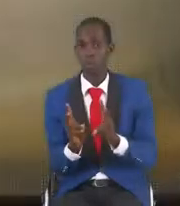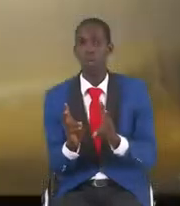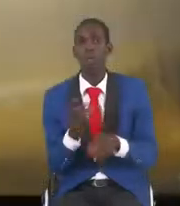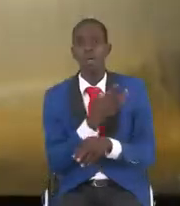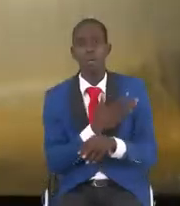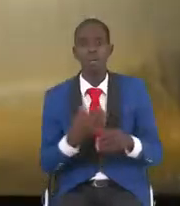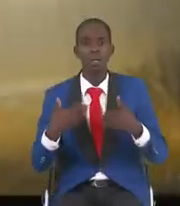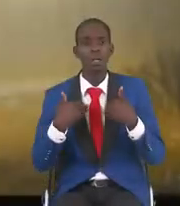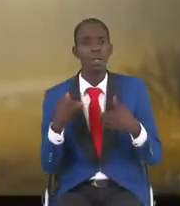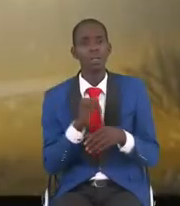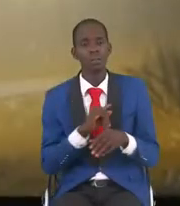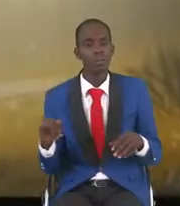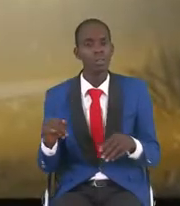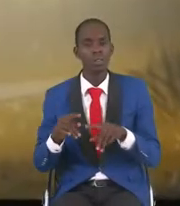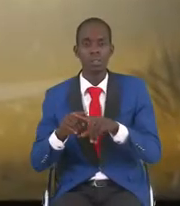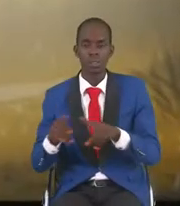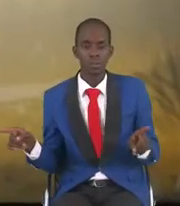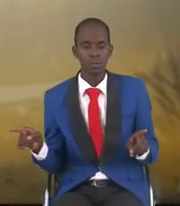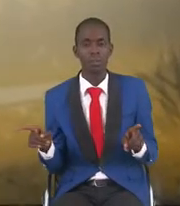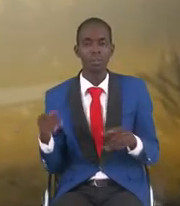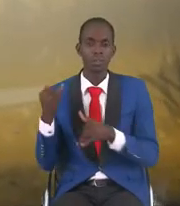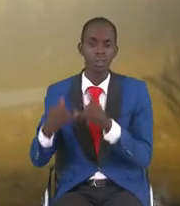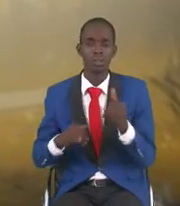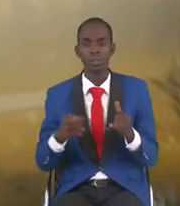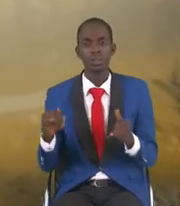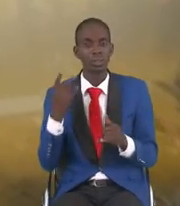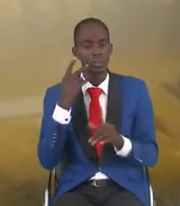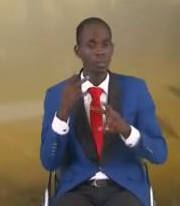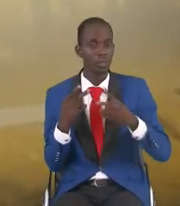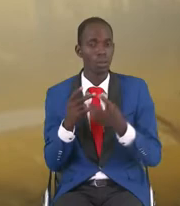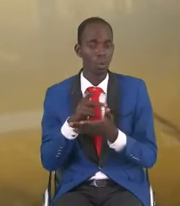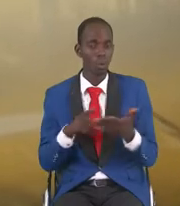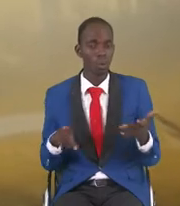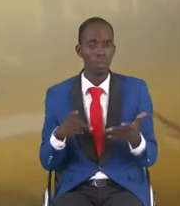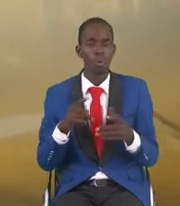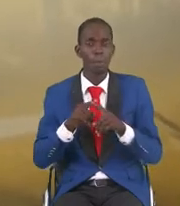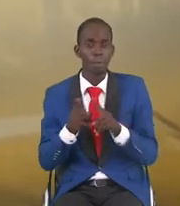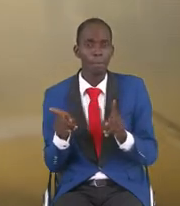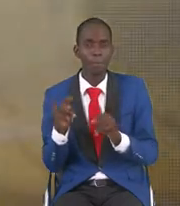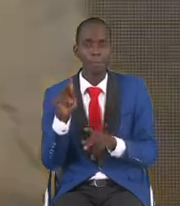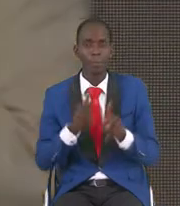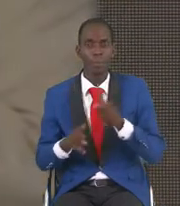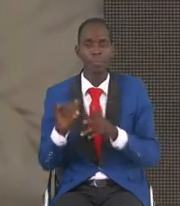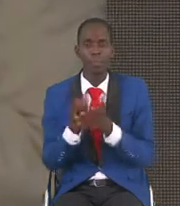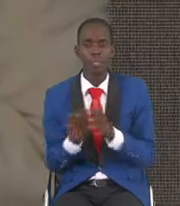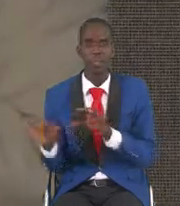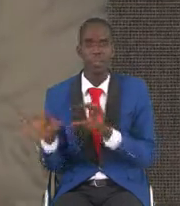having different sources. Here is the second part, but the people, that do know their God